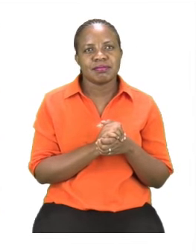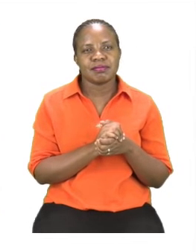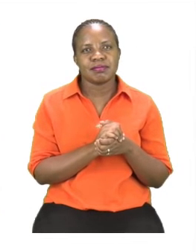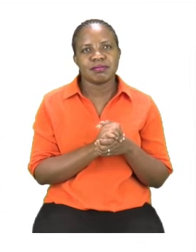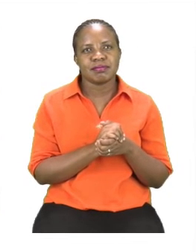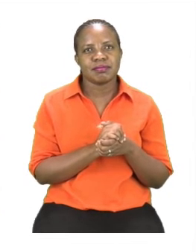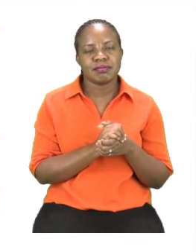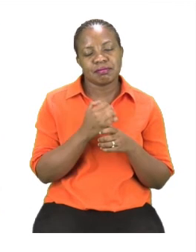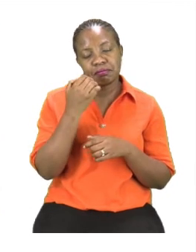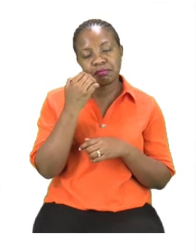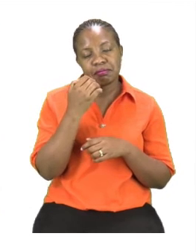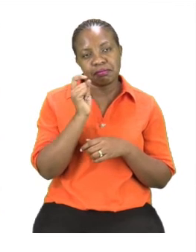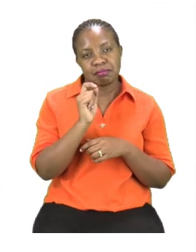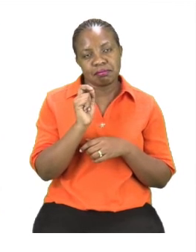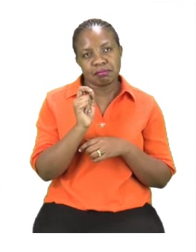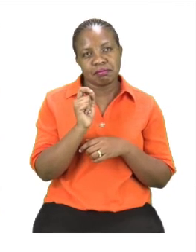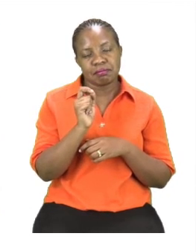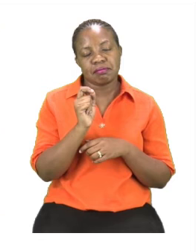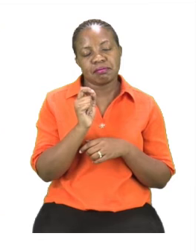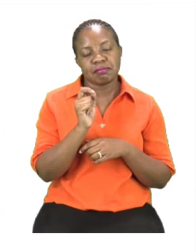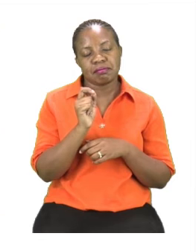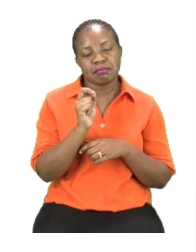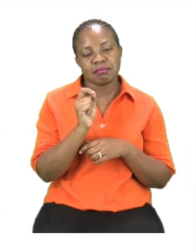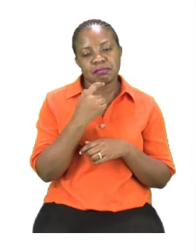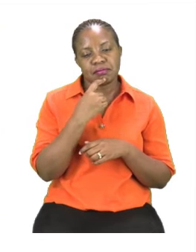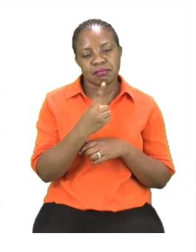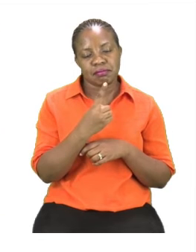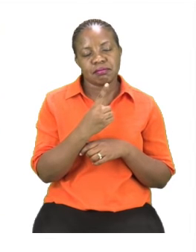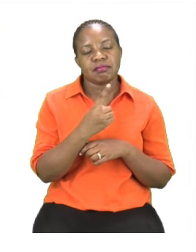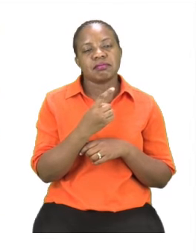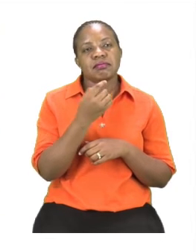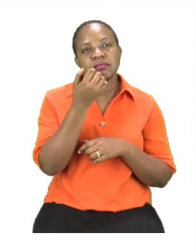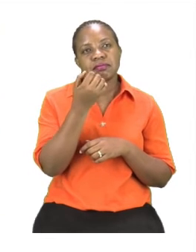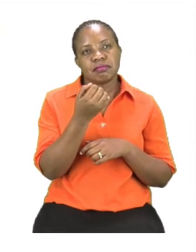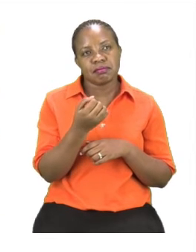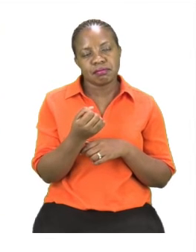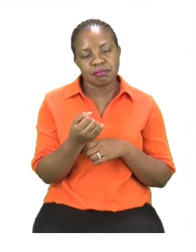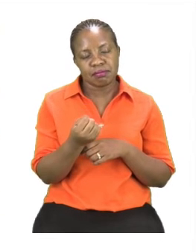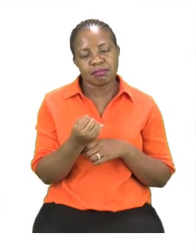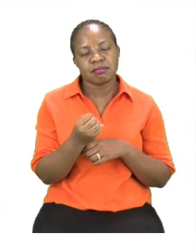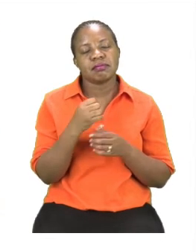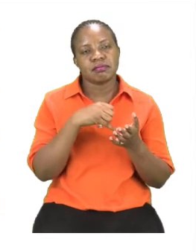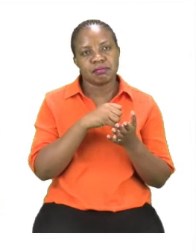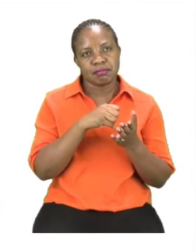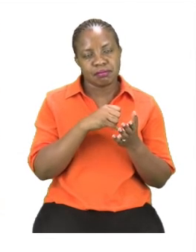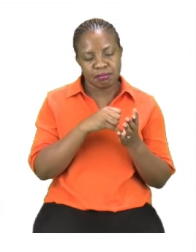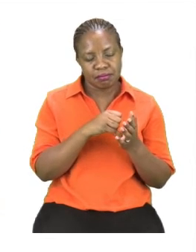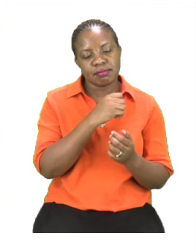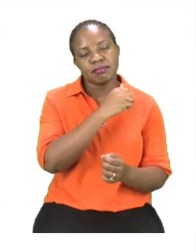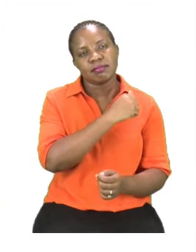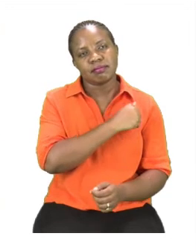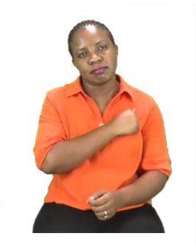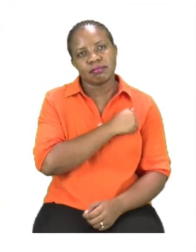we are having cookies. My mom bought 40 cookies for